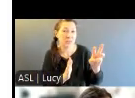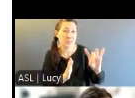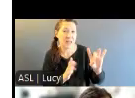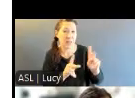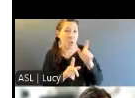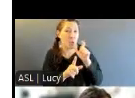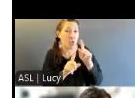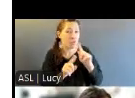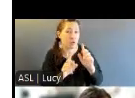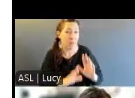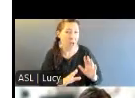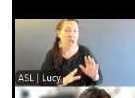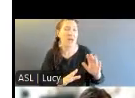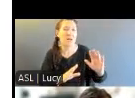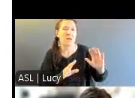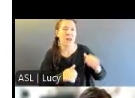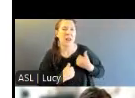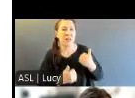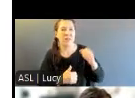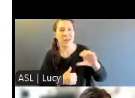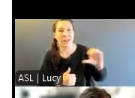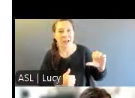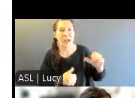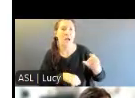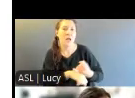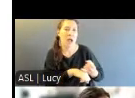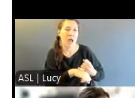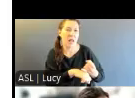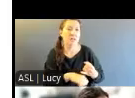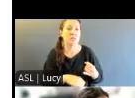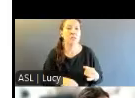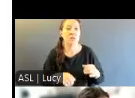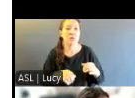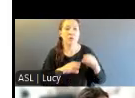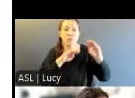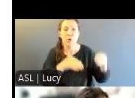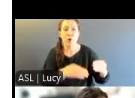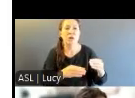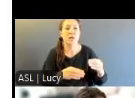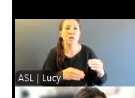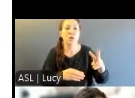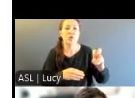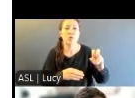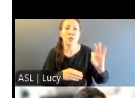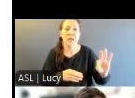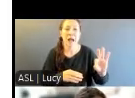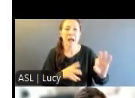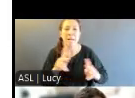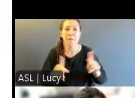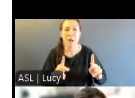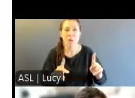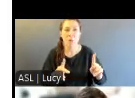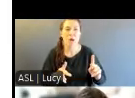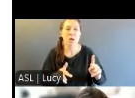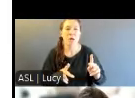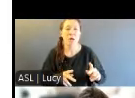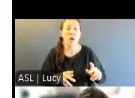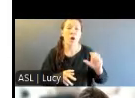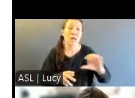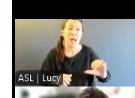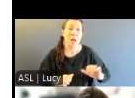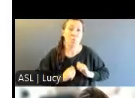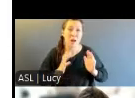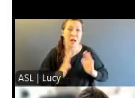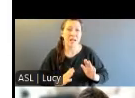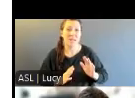and the islands. And then we zoom in to highlight the experiences of 209 survey respondents who are Cape Cod and Island residents who were not